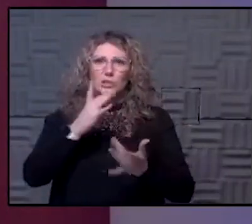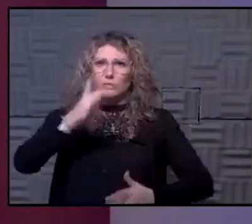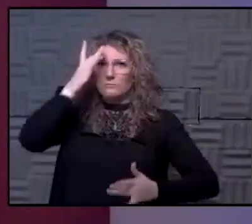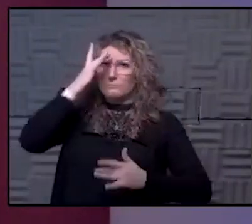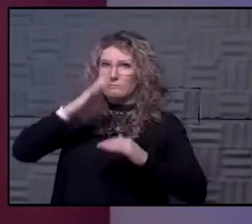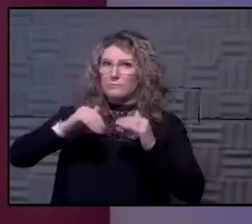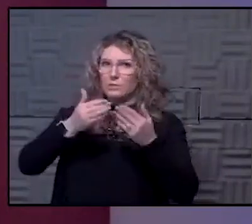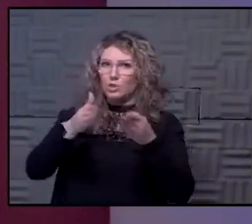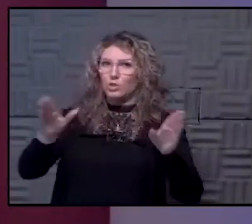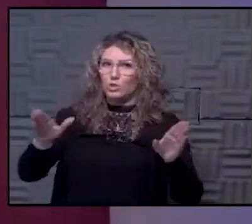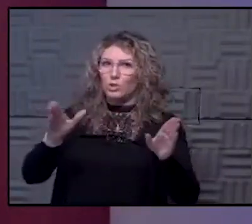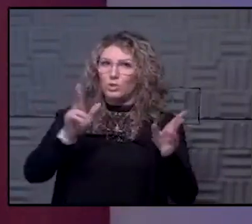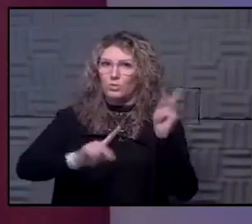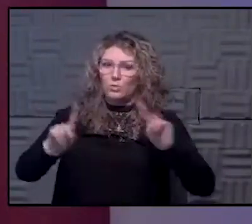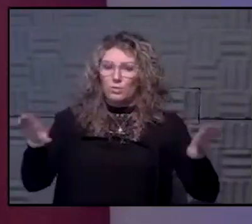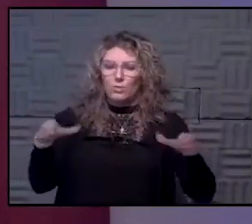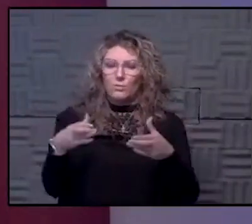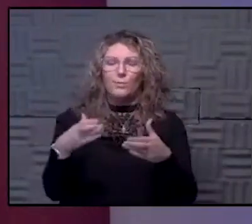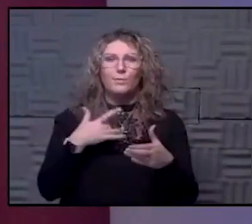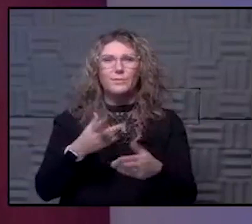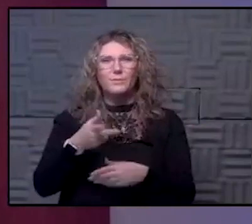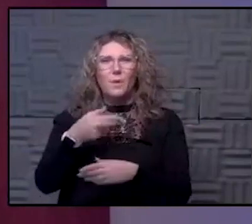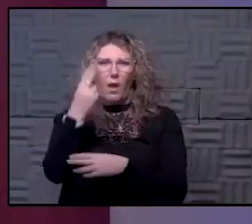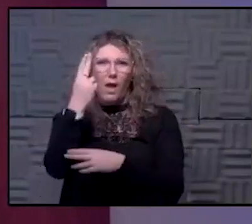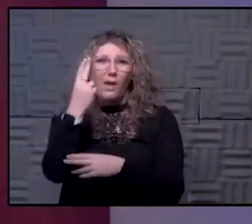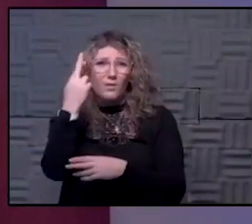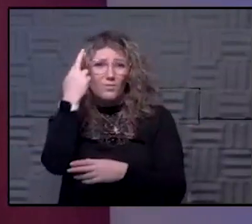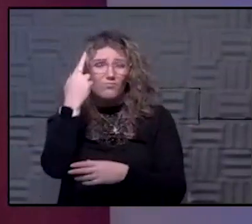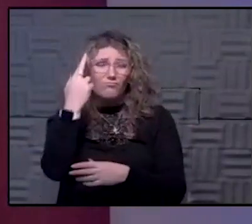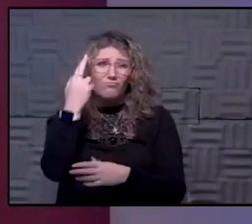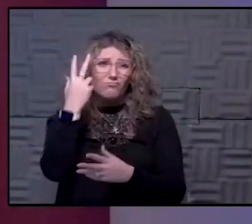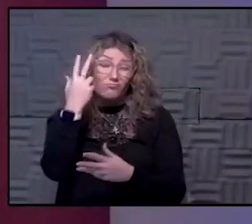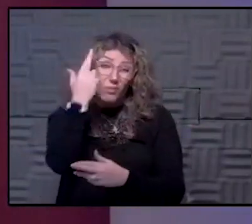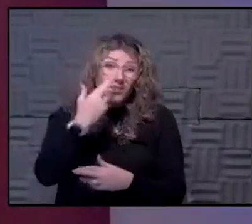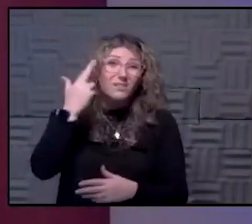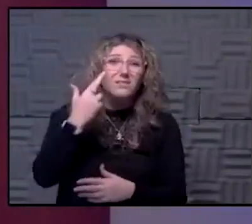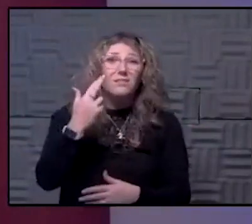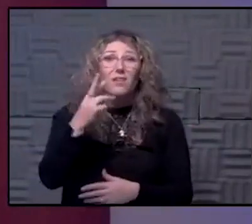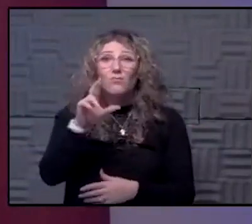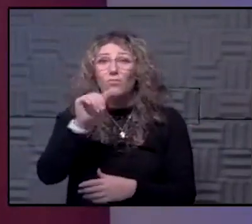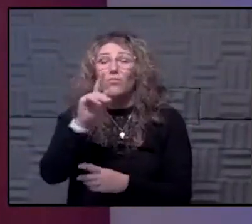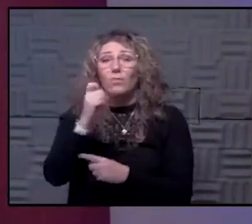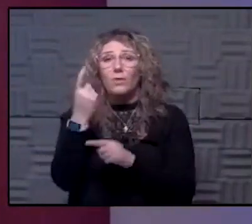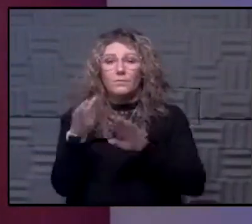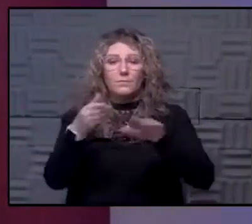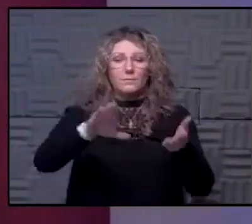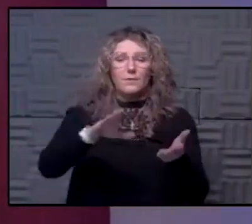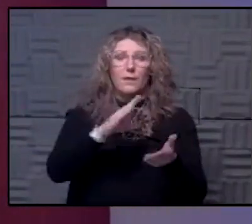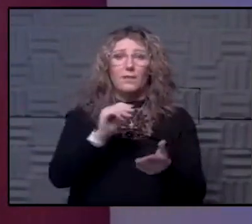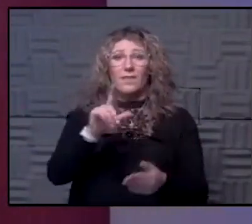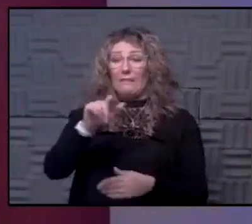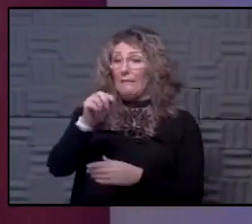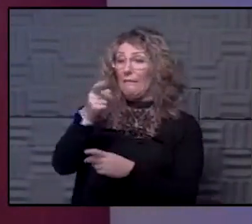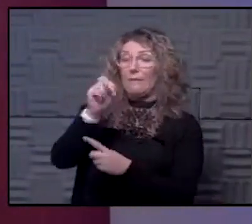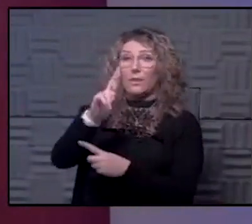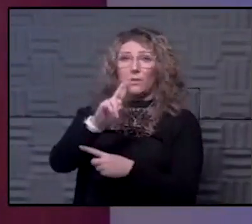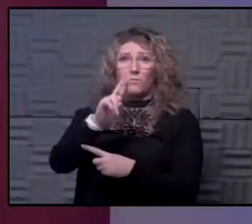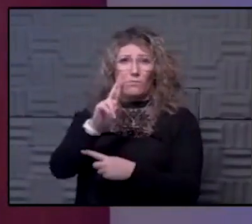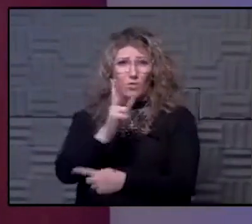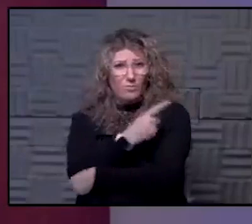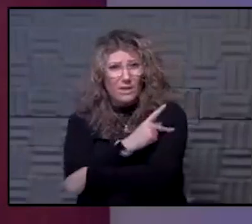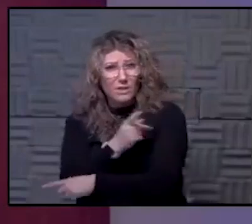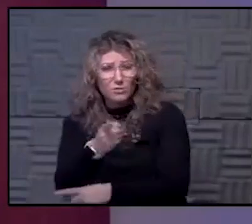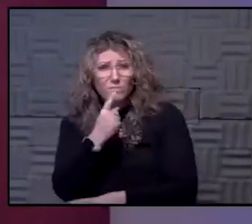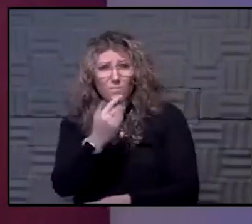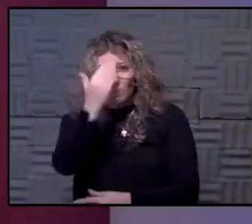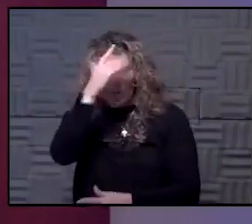the general population, and that's why they have a higher rate of death. But the liver patients, do you have the exact numbers, or do you know the